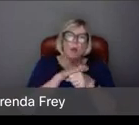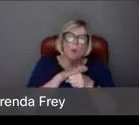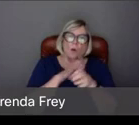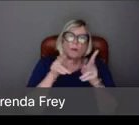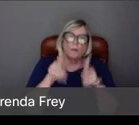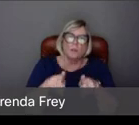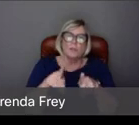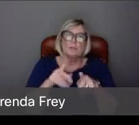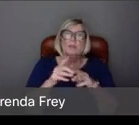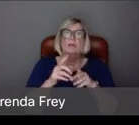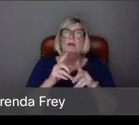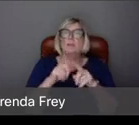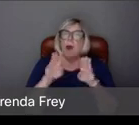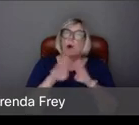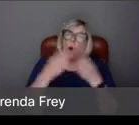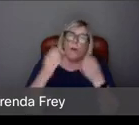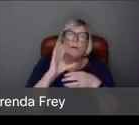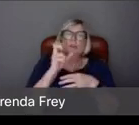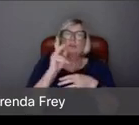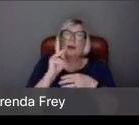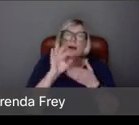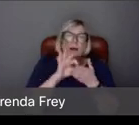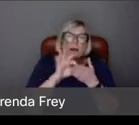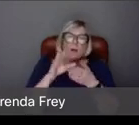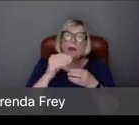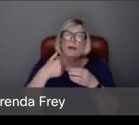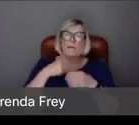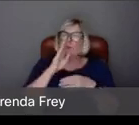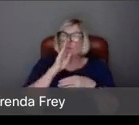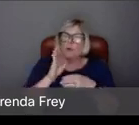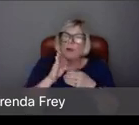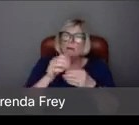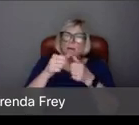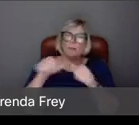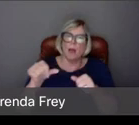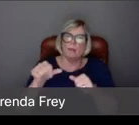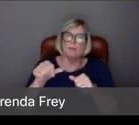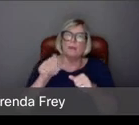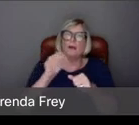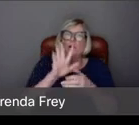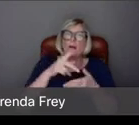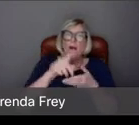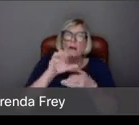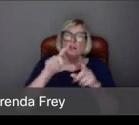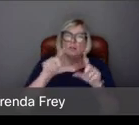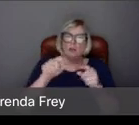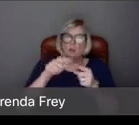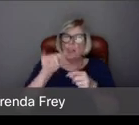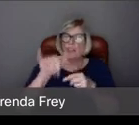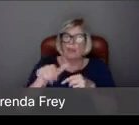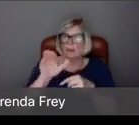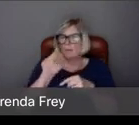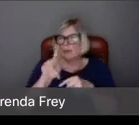But, open up a checking account and get direct deposit of your paycheck going to that institution. When the lender looks at that, they'll look at that